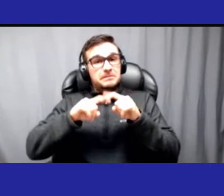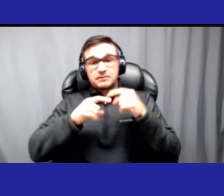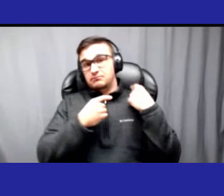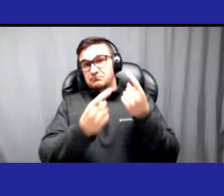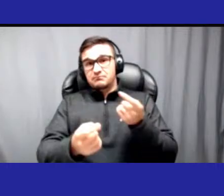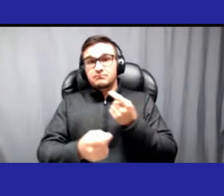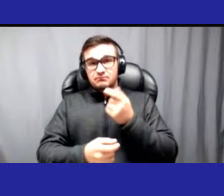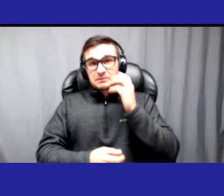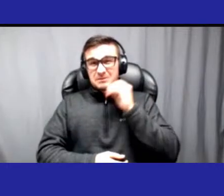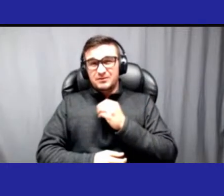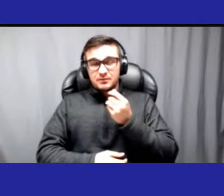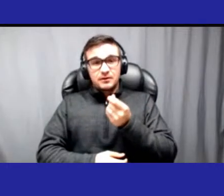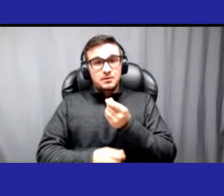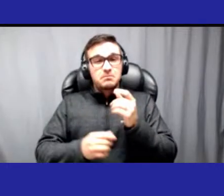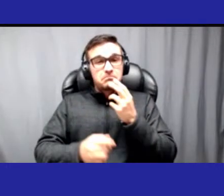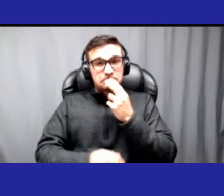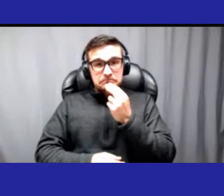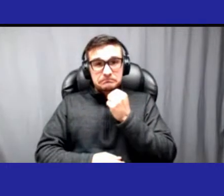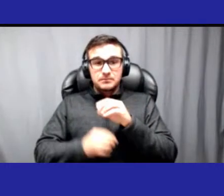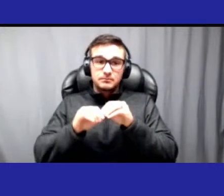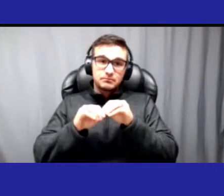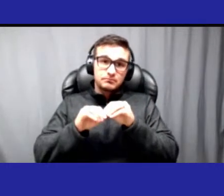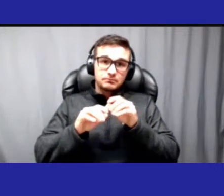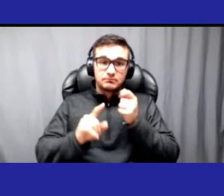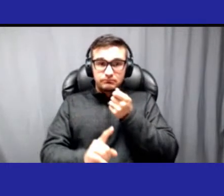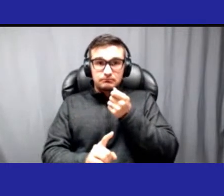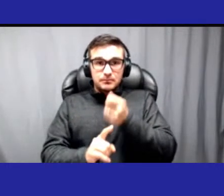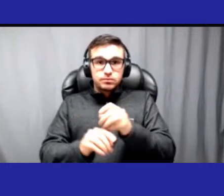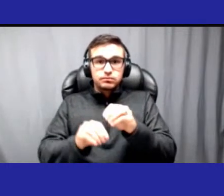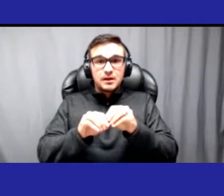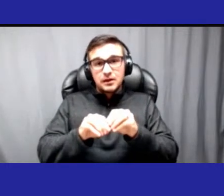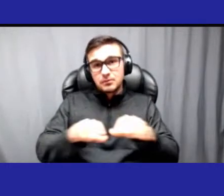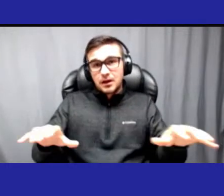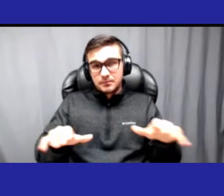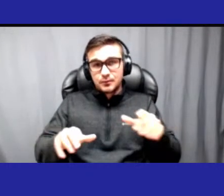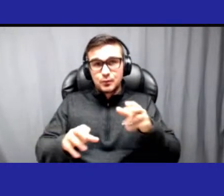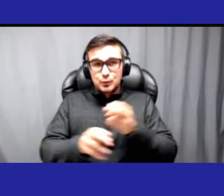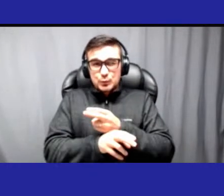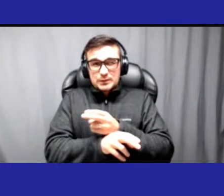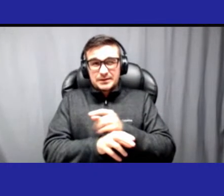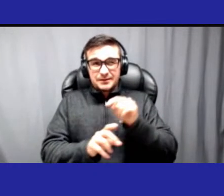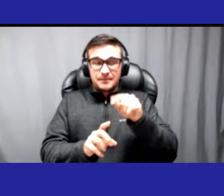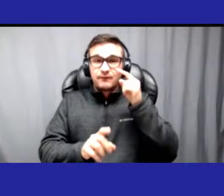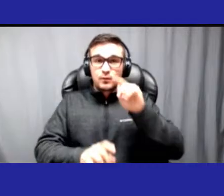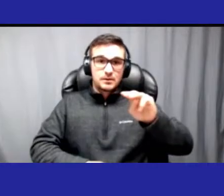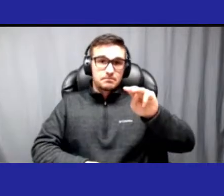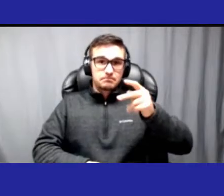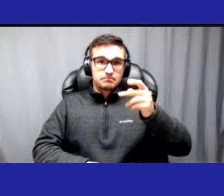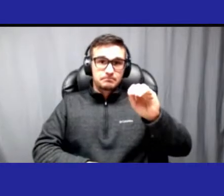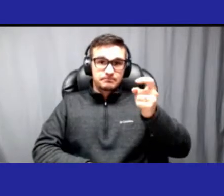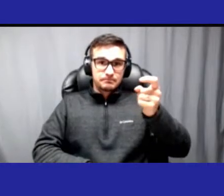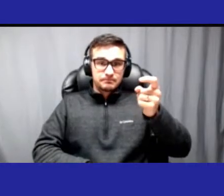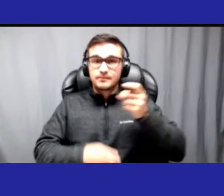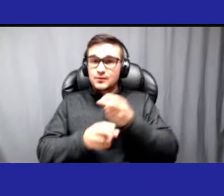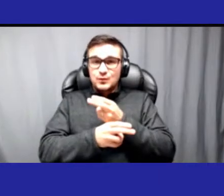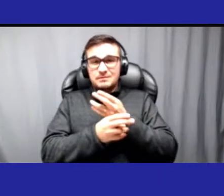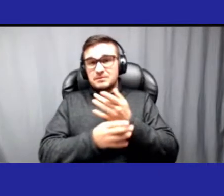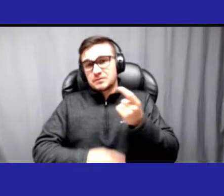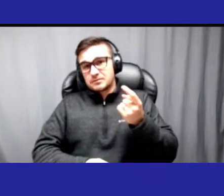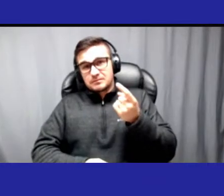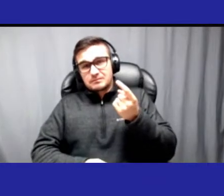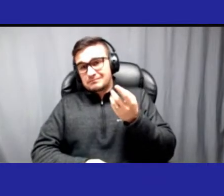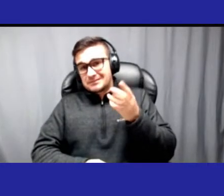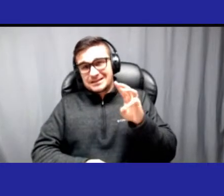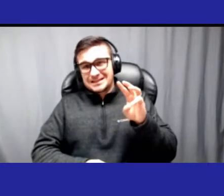smaller outbreak that we used this sort of capacity for a few years ago on Mpox, we were using maybe half a dozen teams at a given